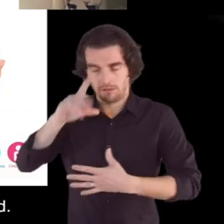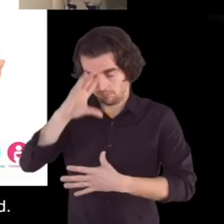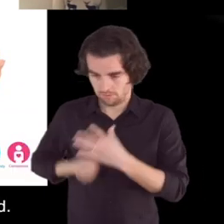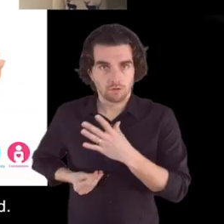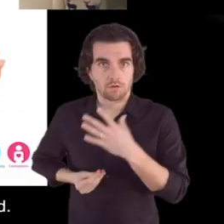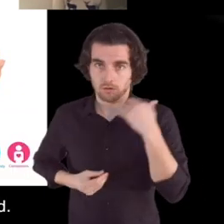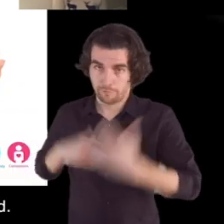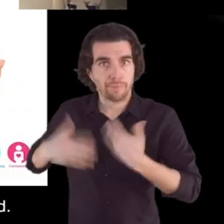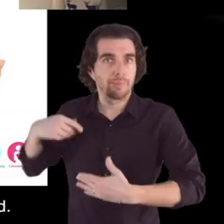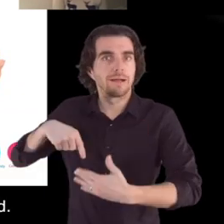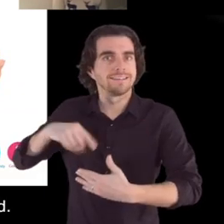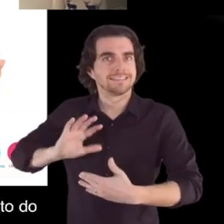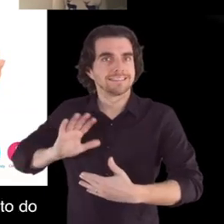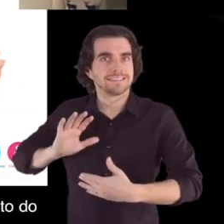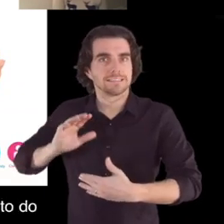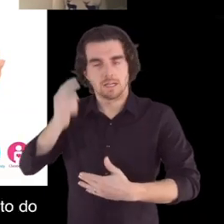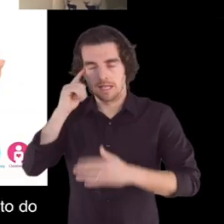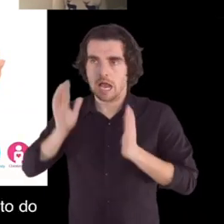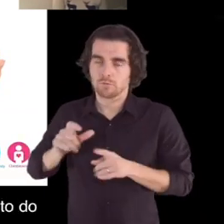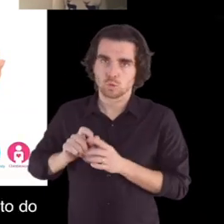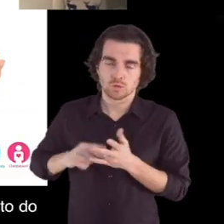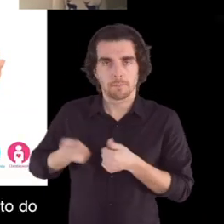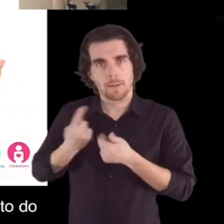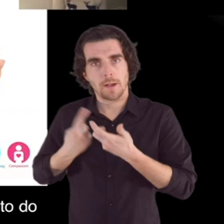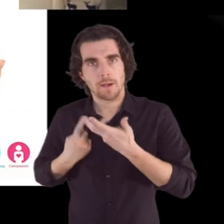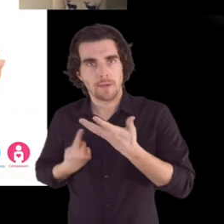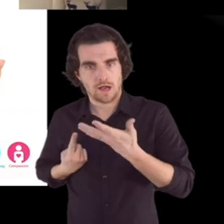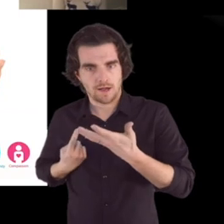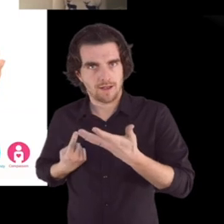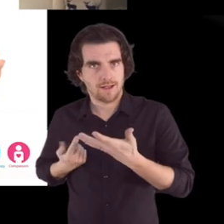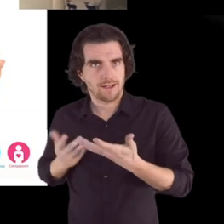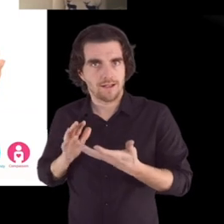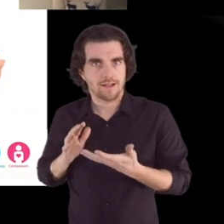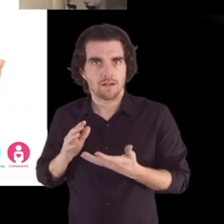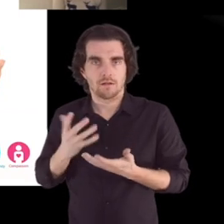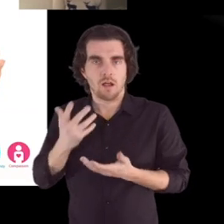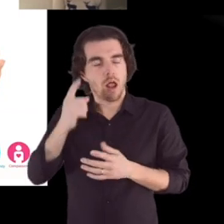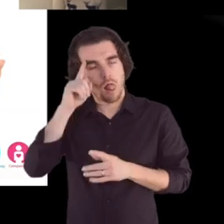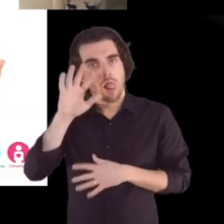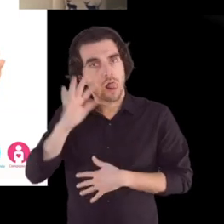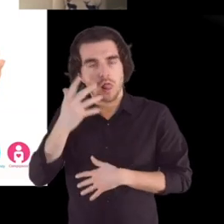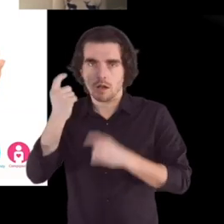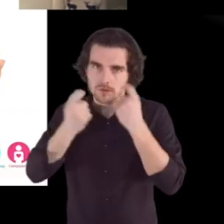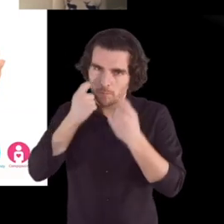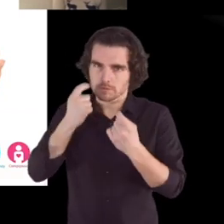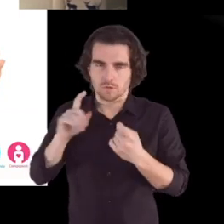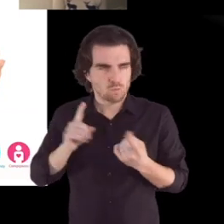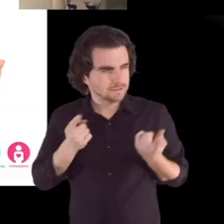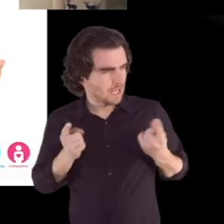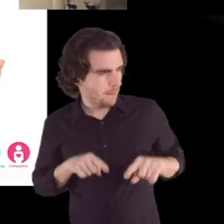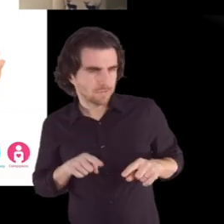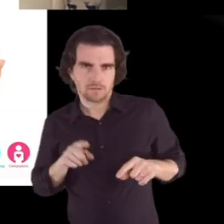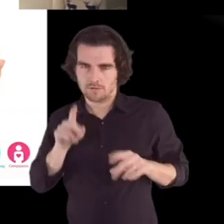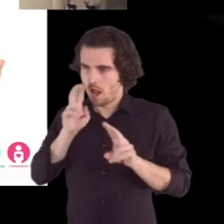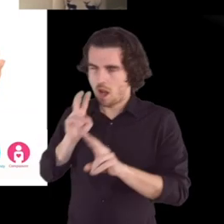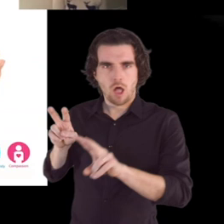lives happening in our head, what just happened, what we have to do, and thinking of that to-do list. But we have little thought or